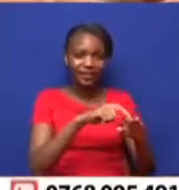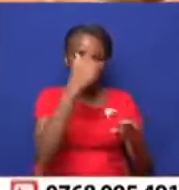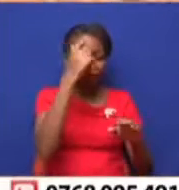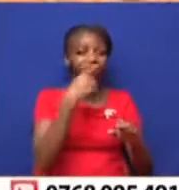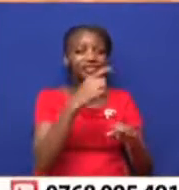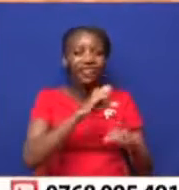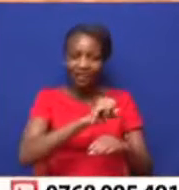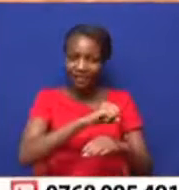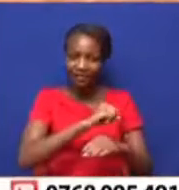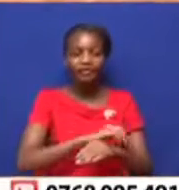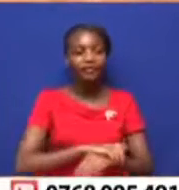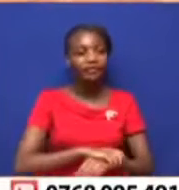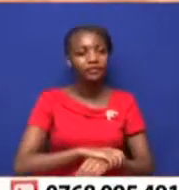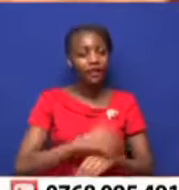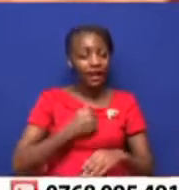yes.